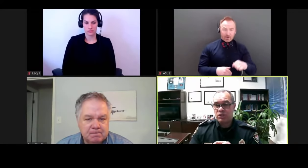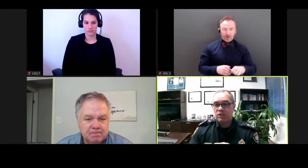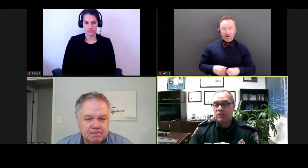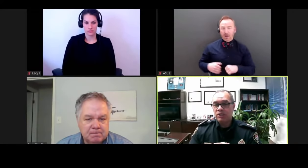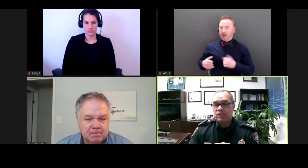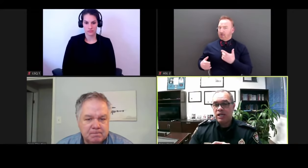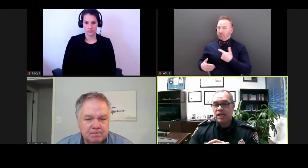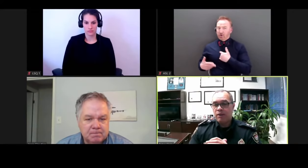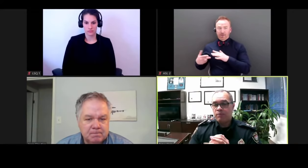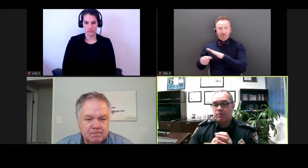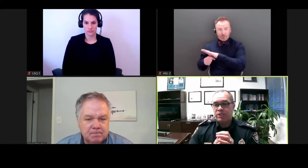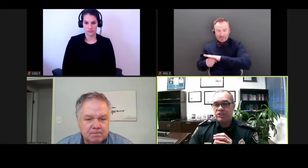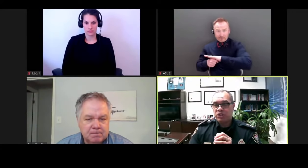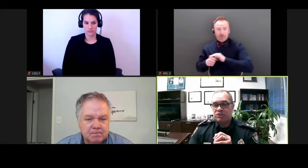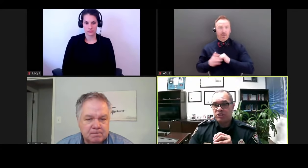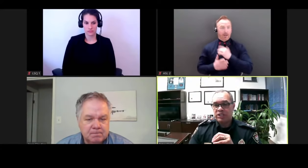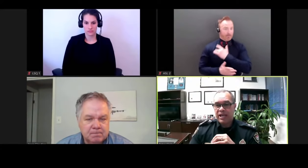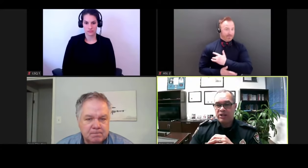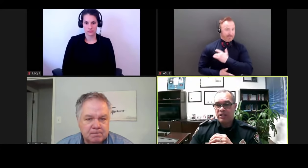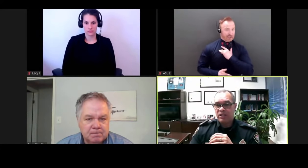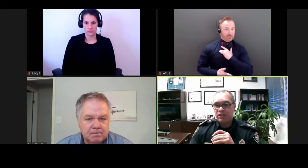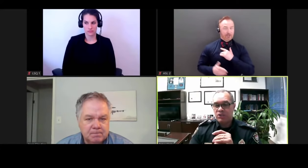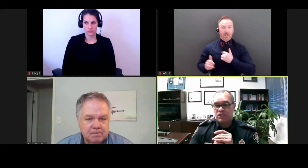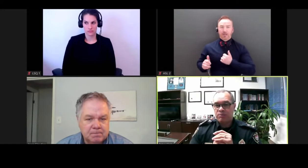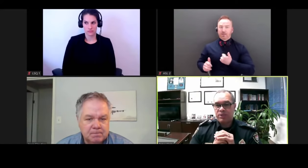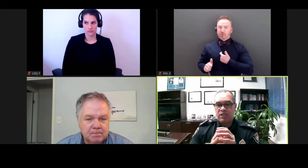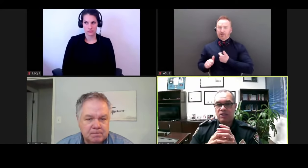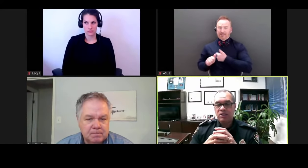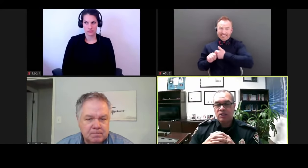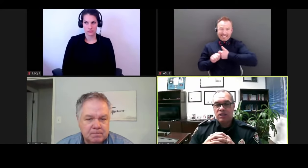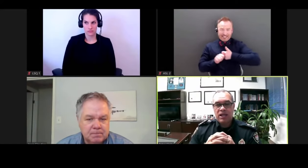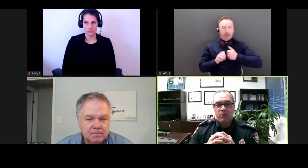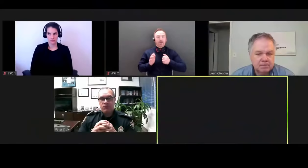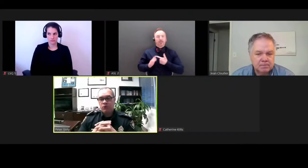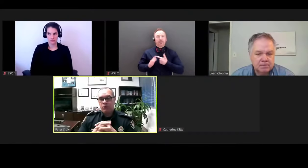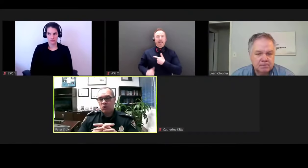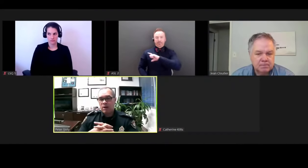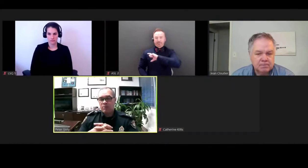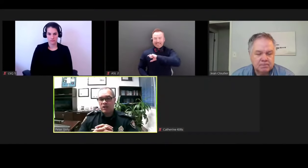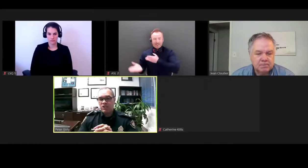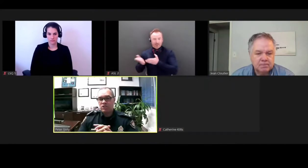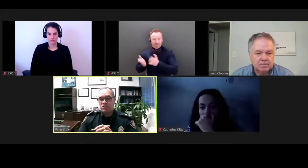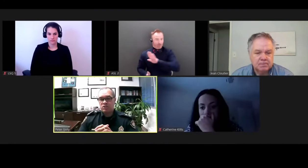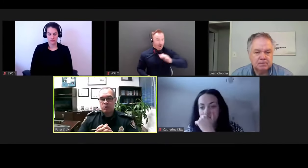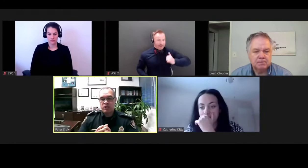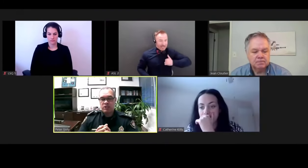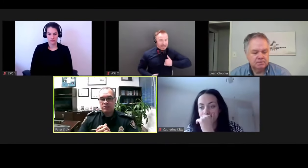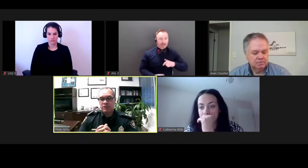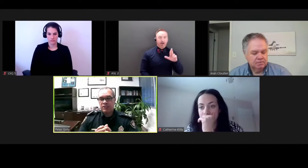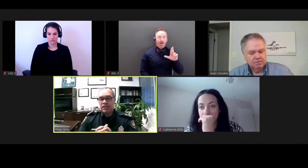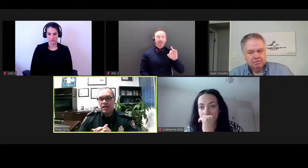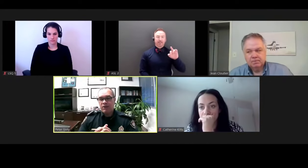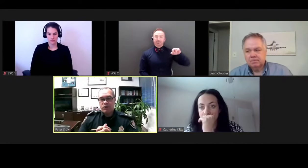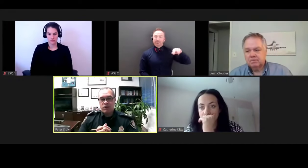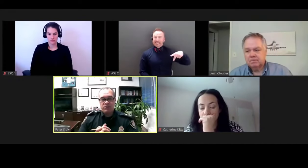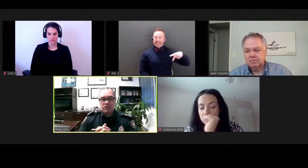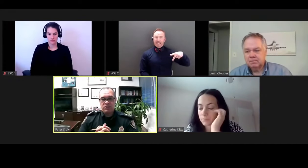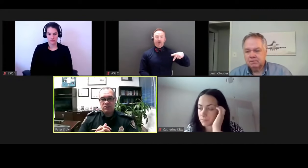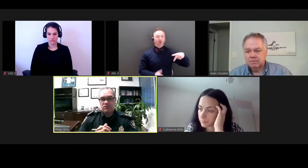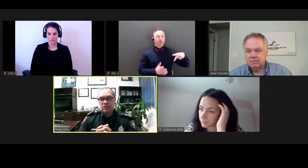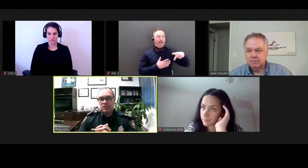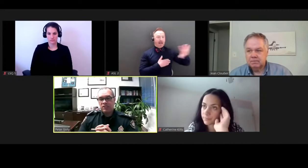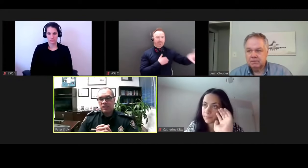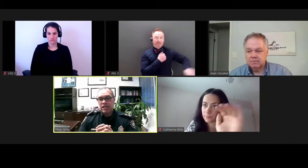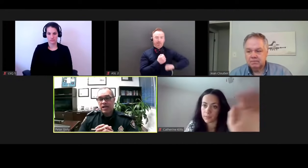provincial police service in Canada, the RCMP. We have full cooperation and support from